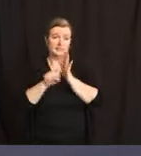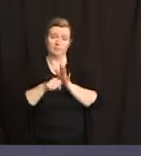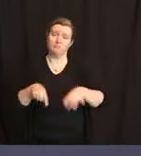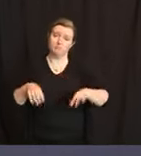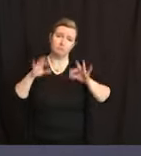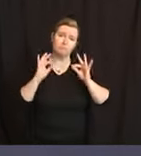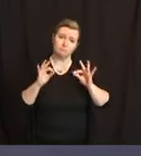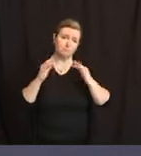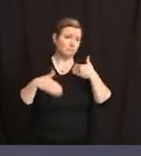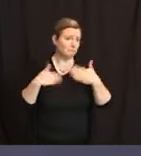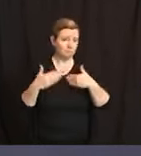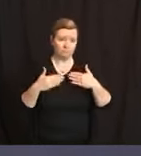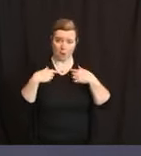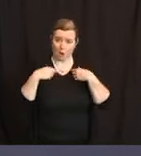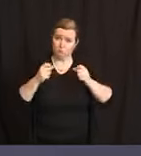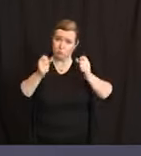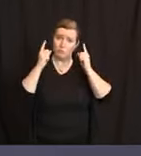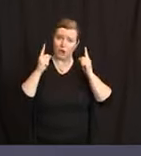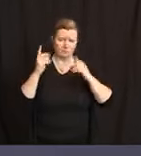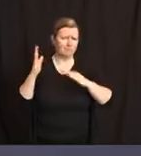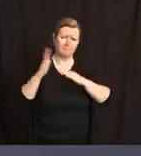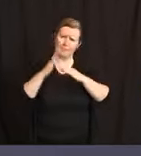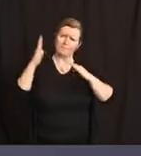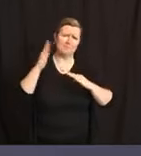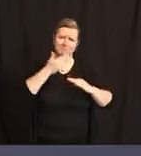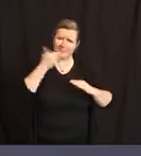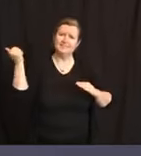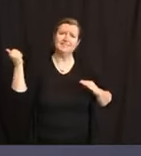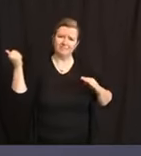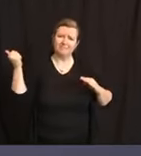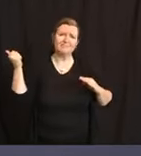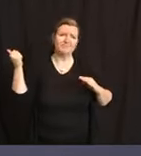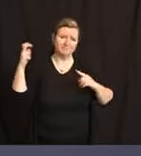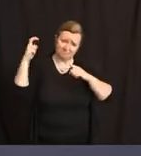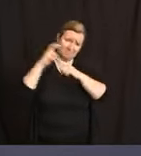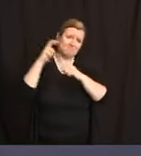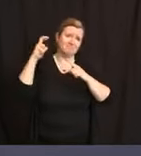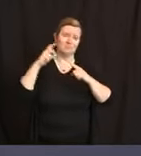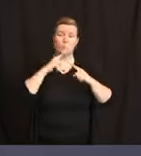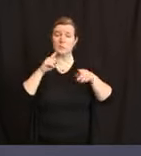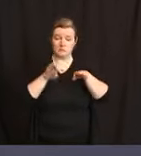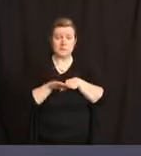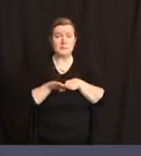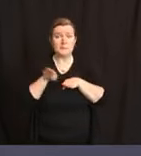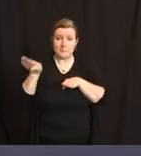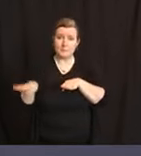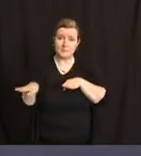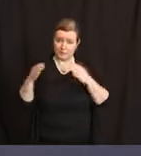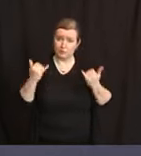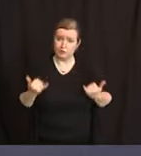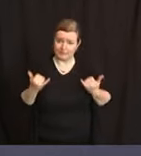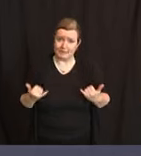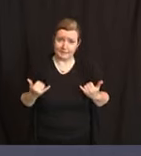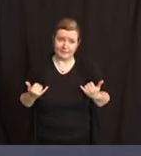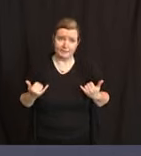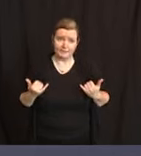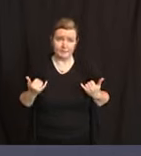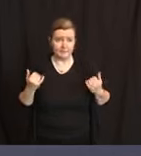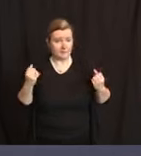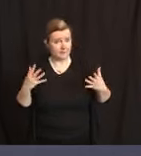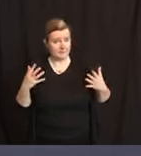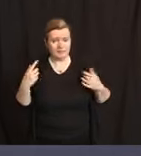for 1 second. We're taking a big step. This is a big step. Of the steps we've taken up until